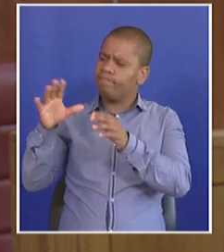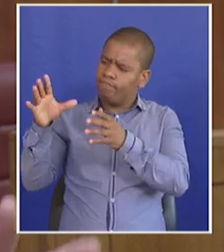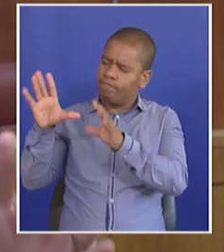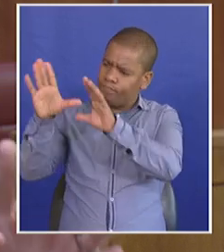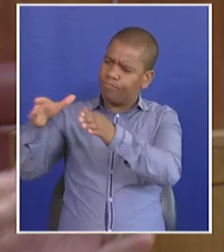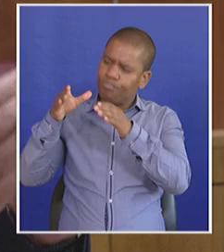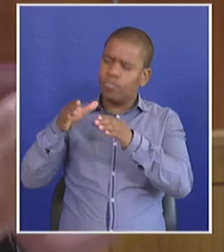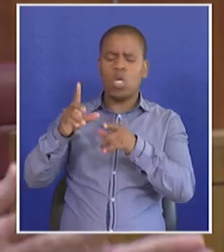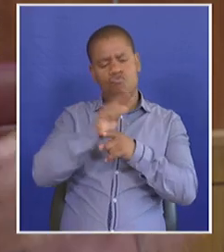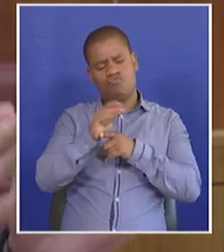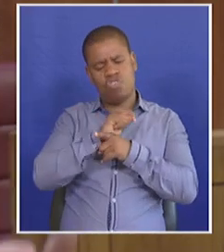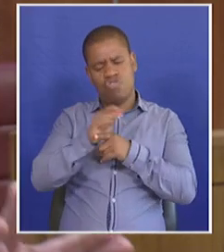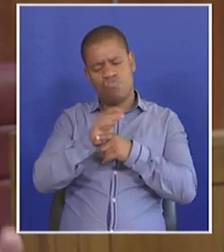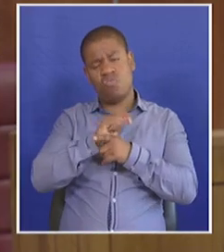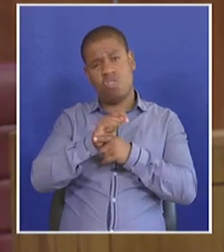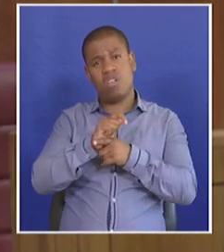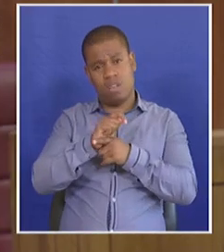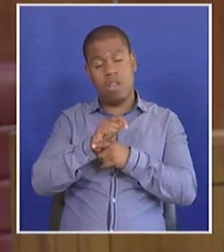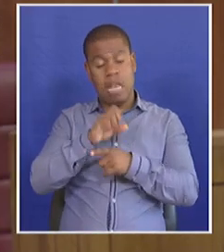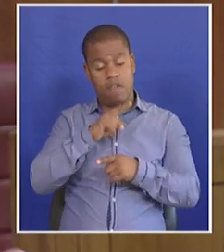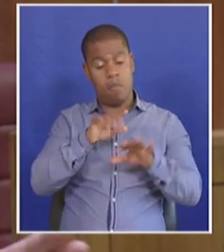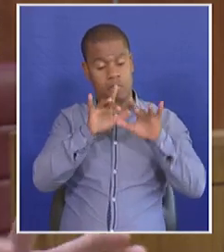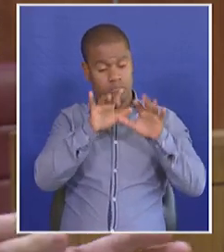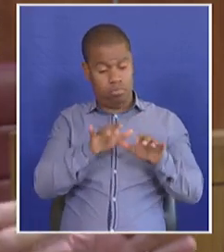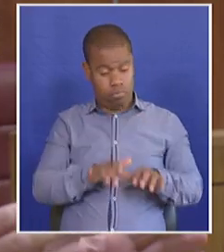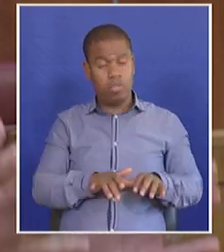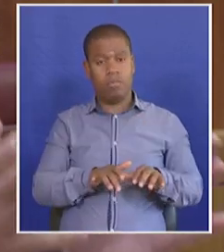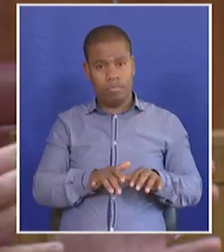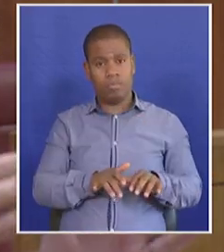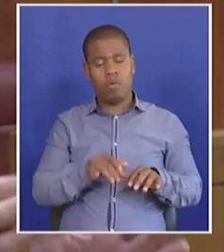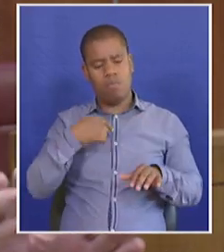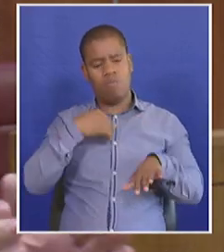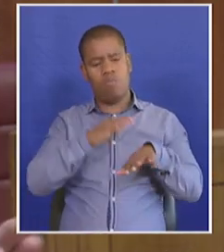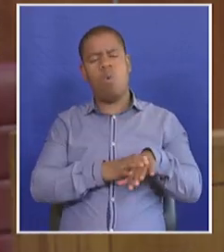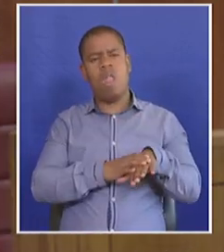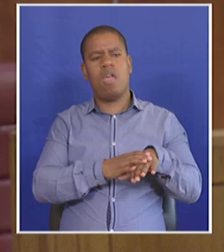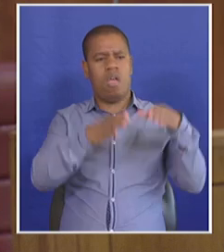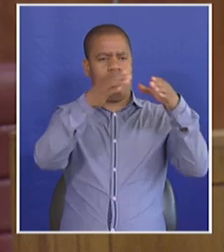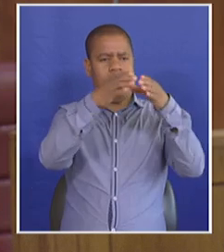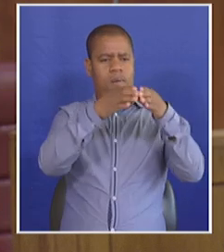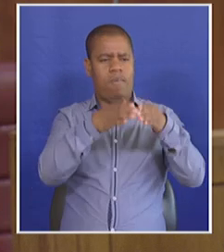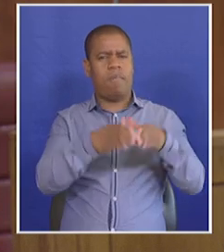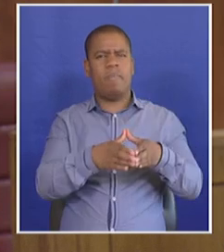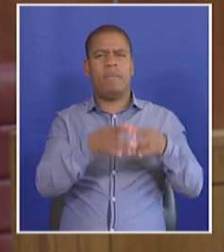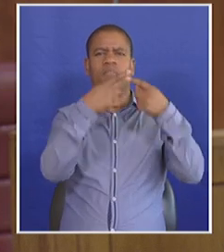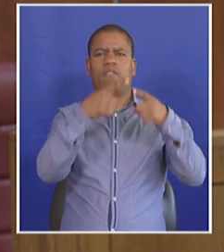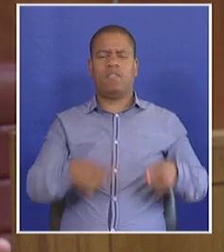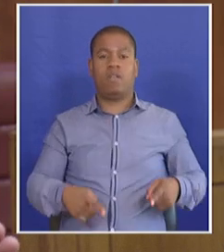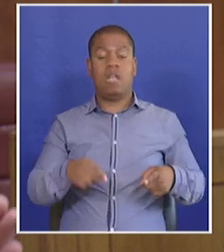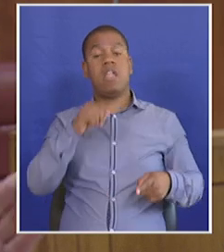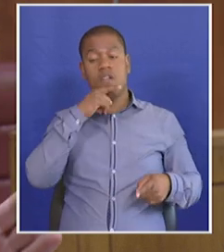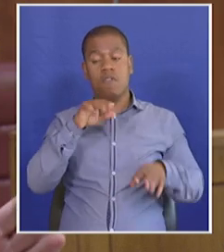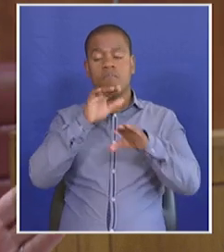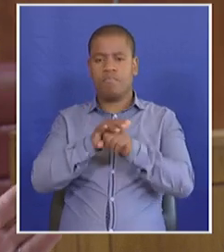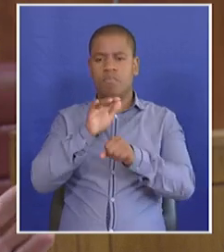capturing crime, it is in certain brackets, these crimes in which they are being set. And when we get to crime statistics,